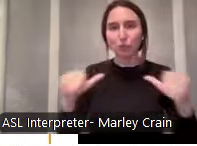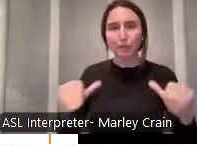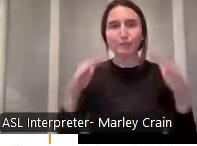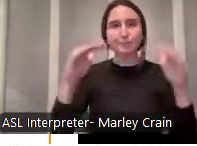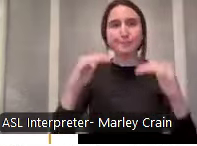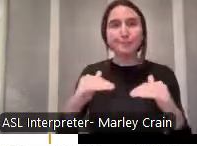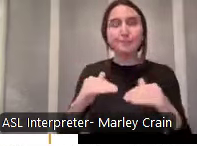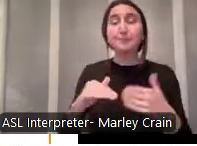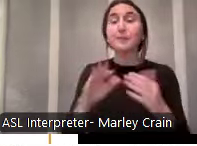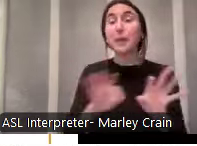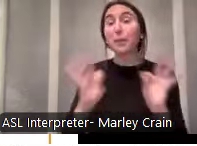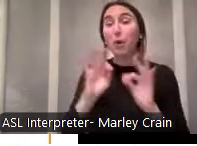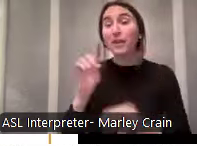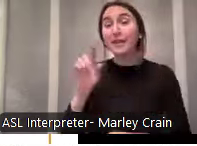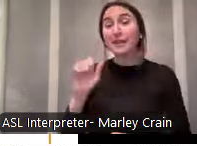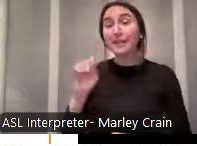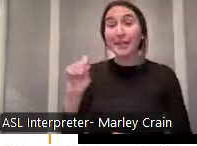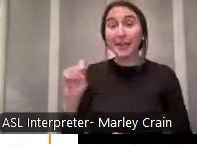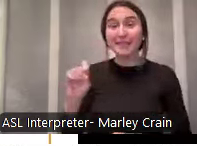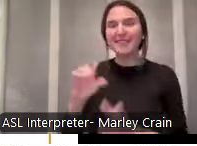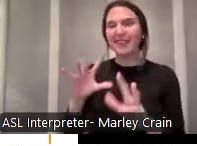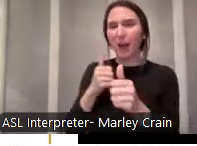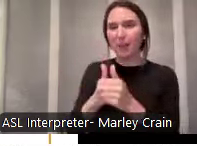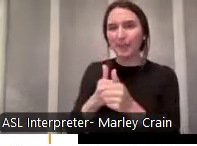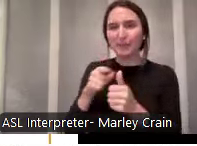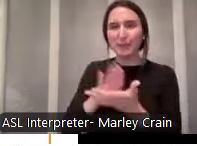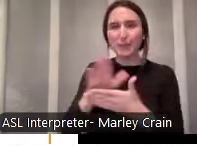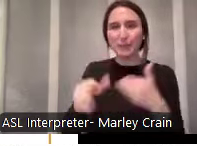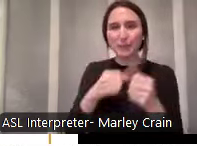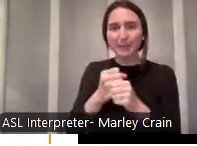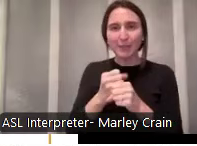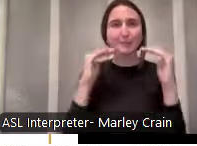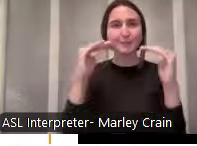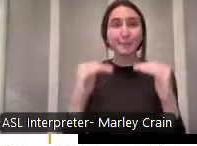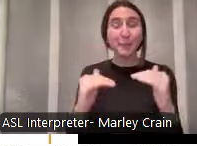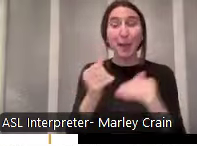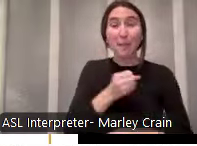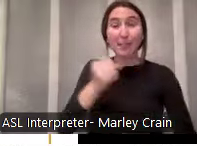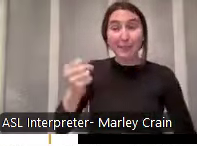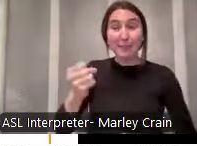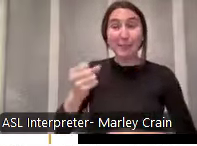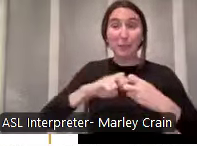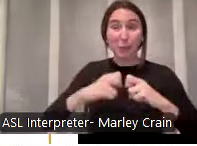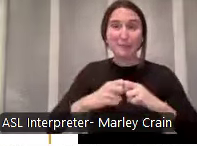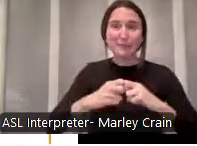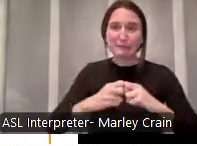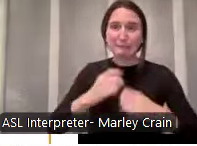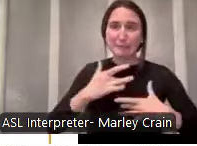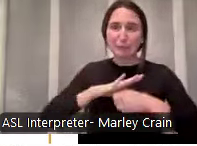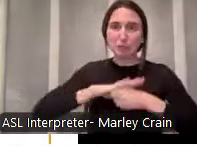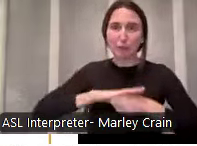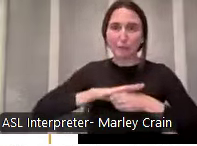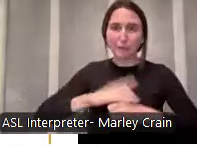placement issues generally, which is always the most stressful for parents at this time of year. Also what to do if you're